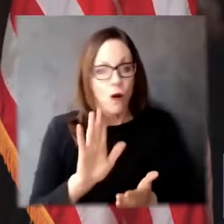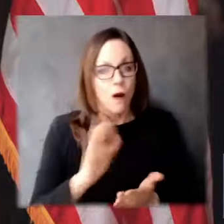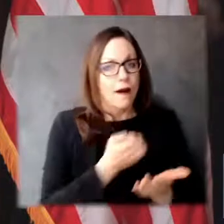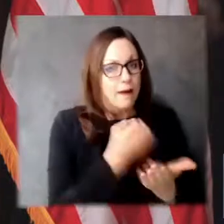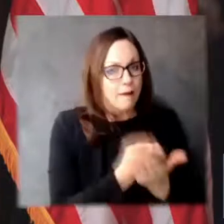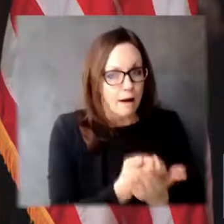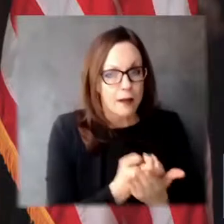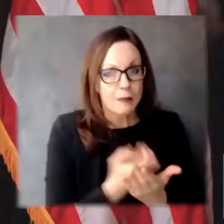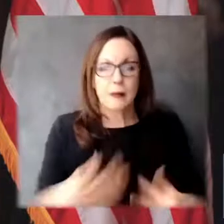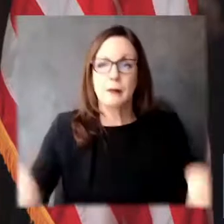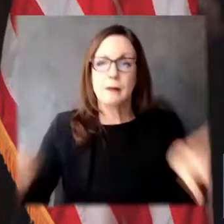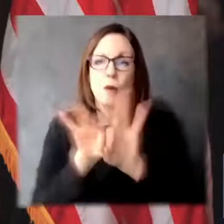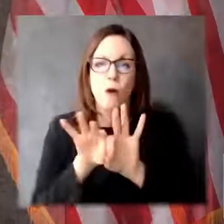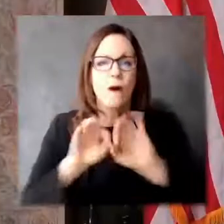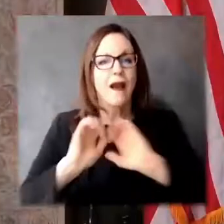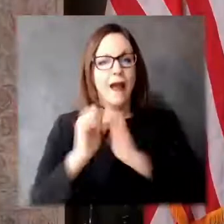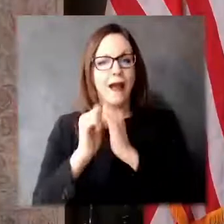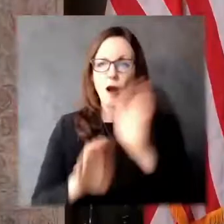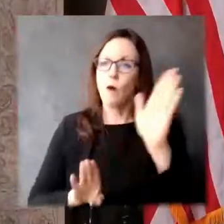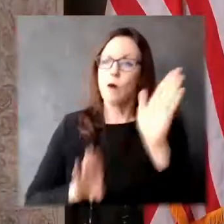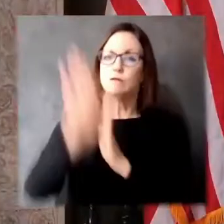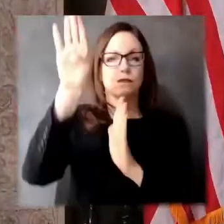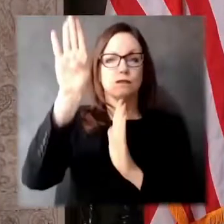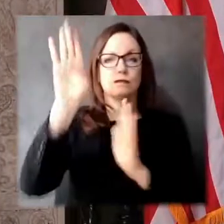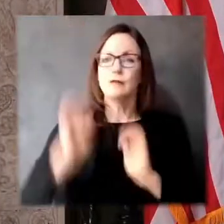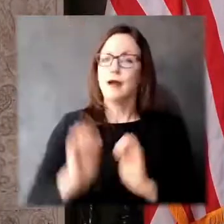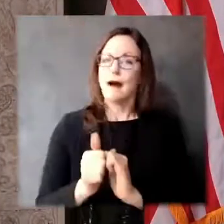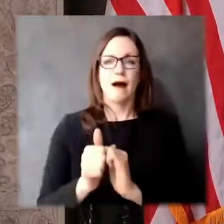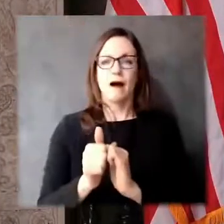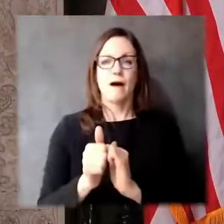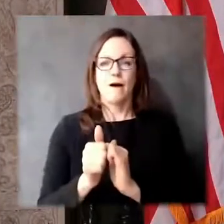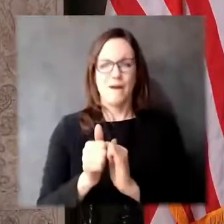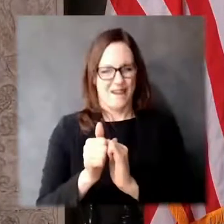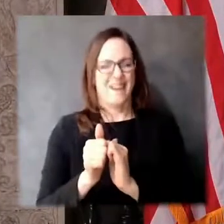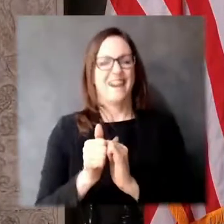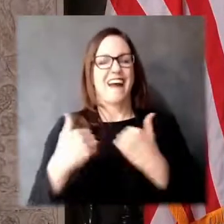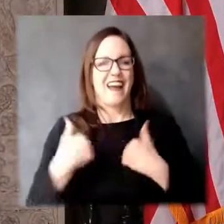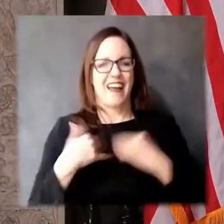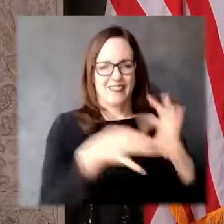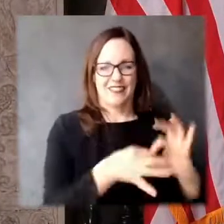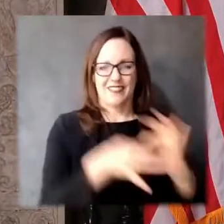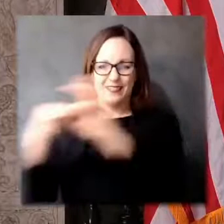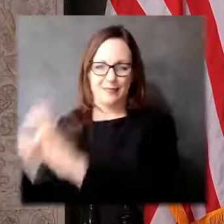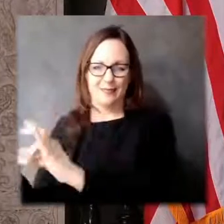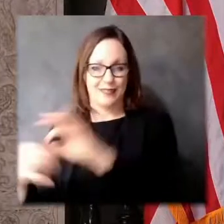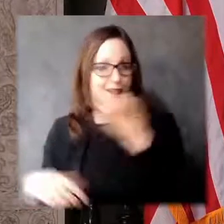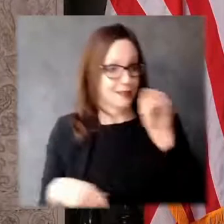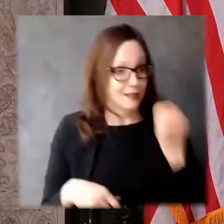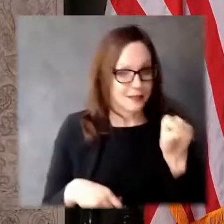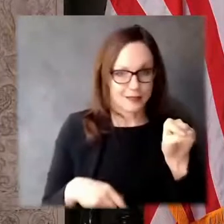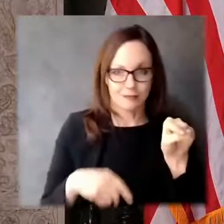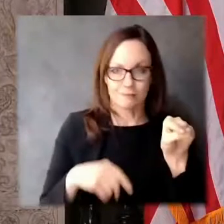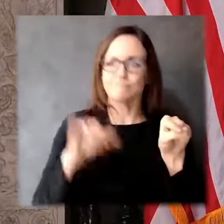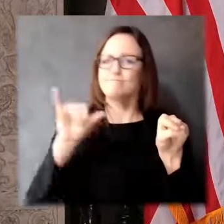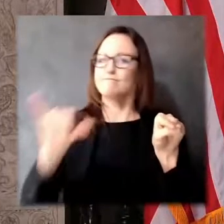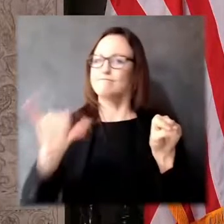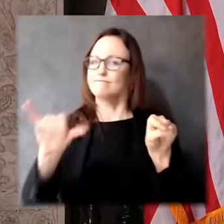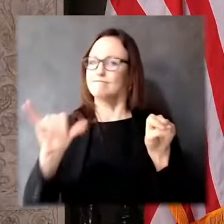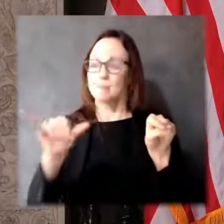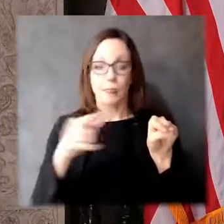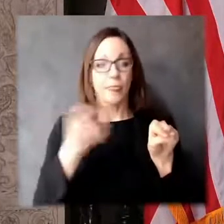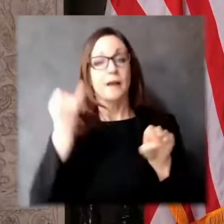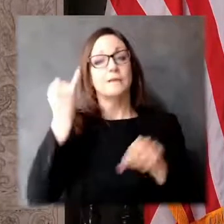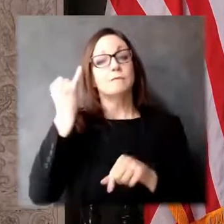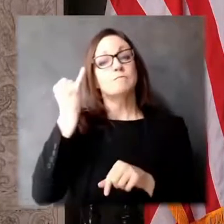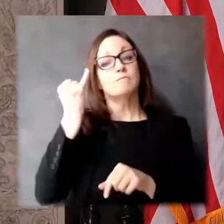innovation and startups in Wisconsin. But as I've said all along, if we're going to get serious about economic development in our